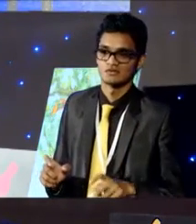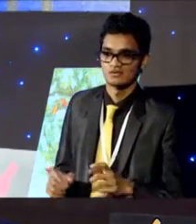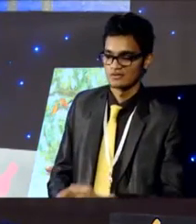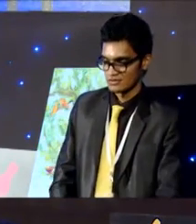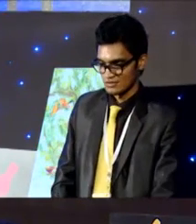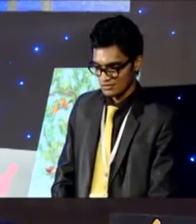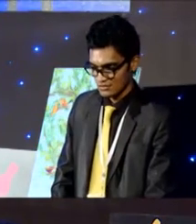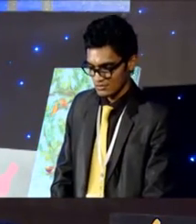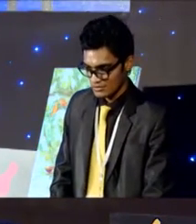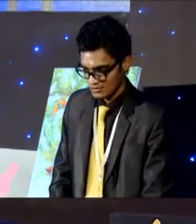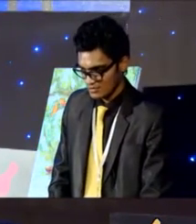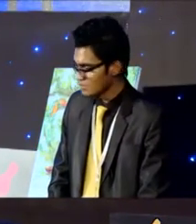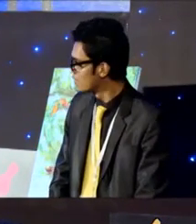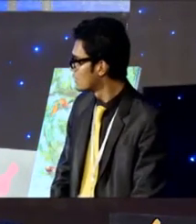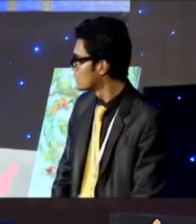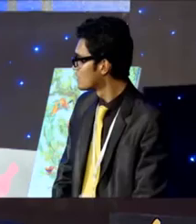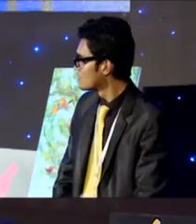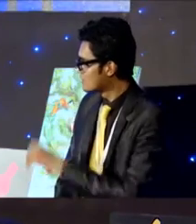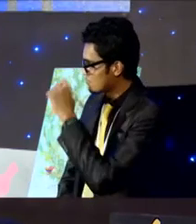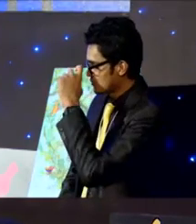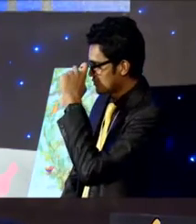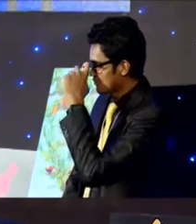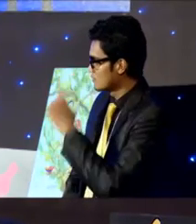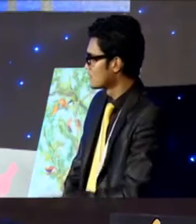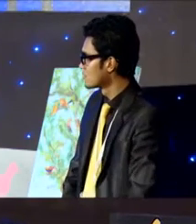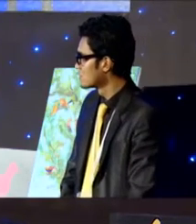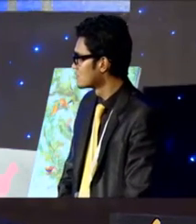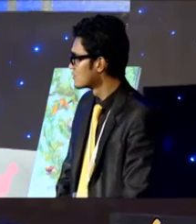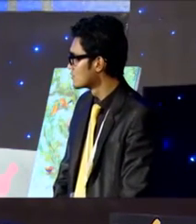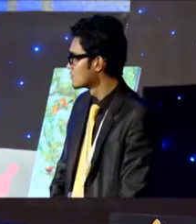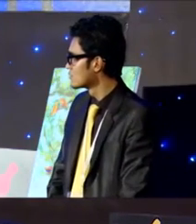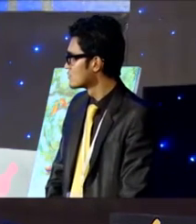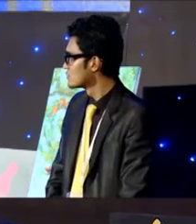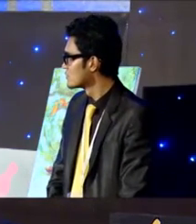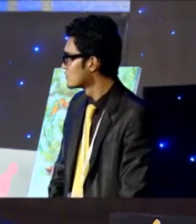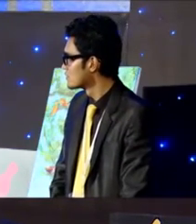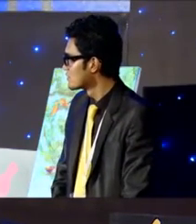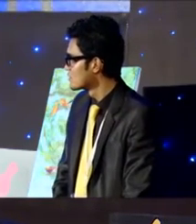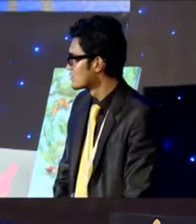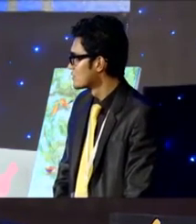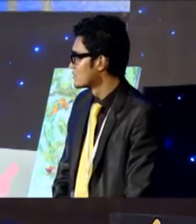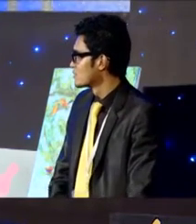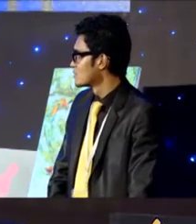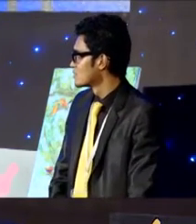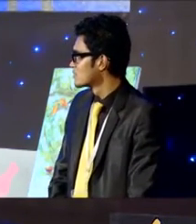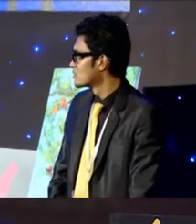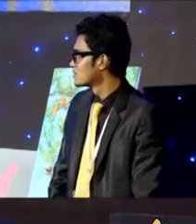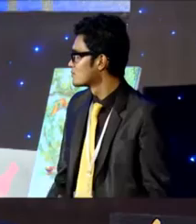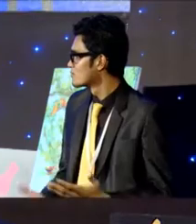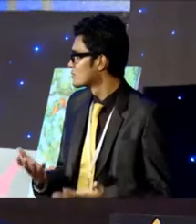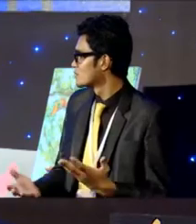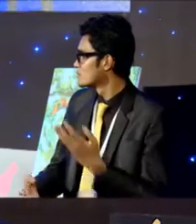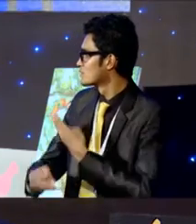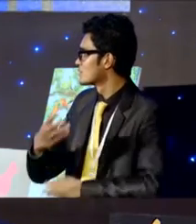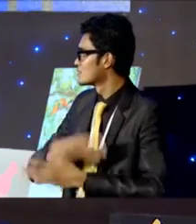Companies asking you to travel, okay? Which earlier people would not. I had a case of someone without any disability 10 years